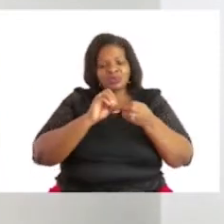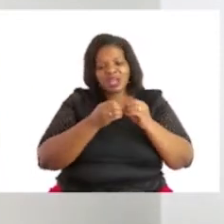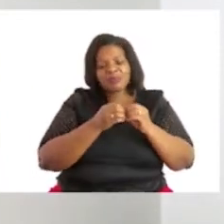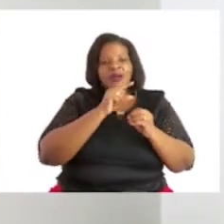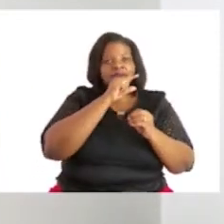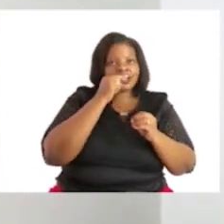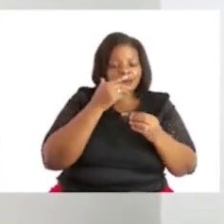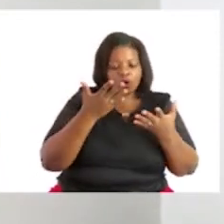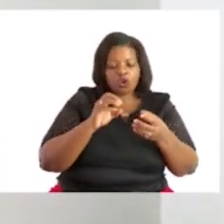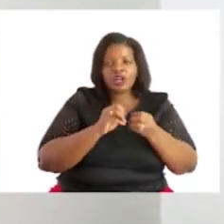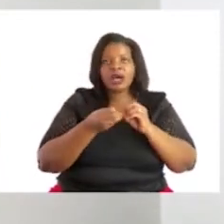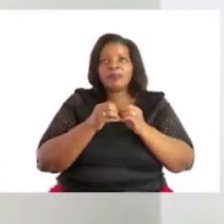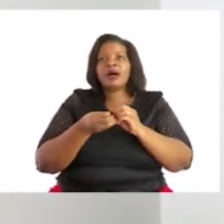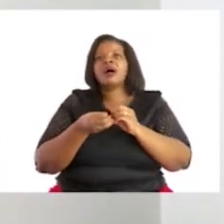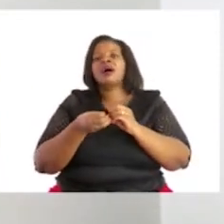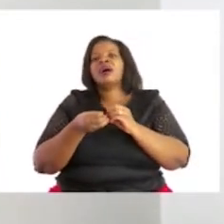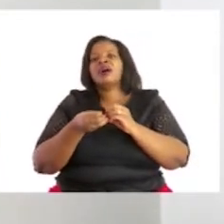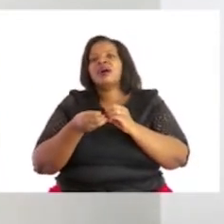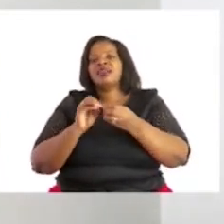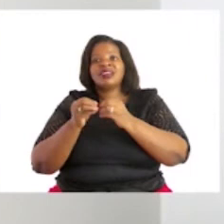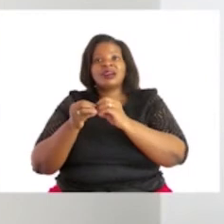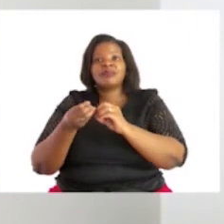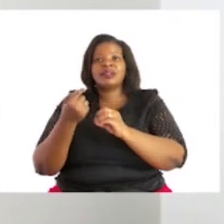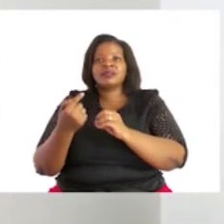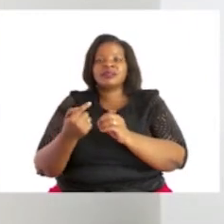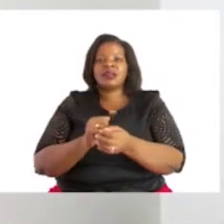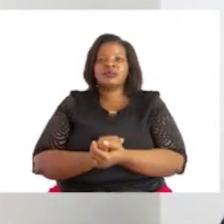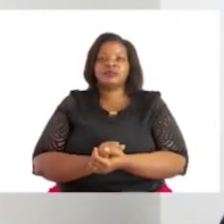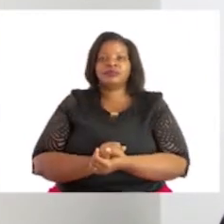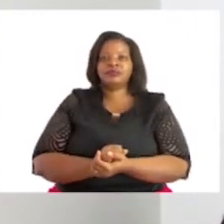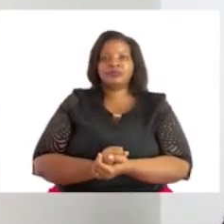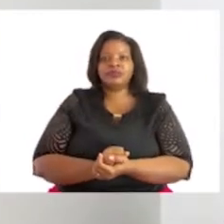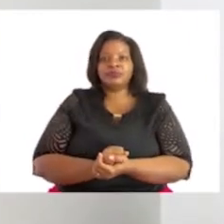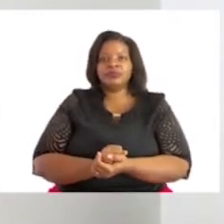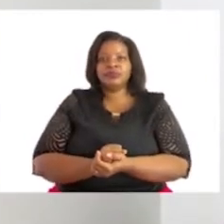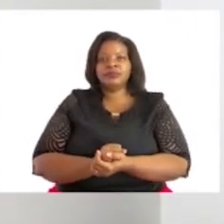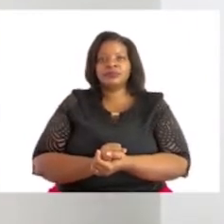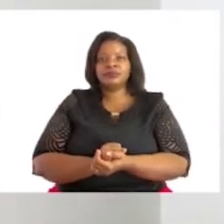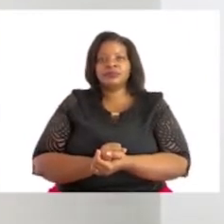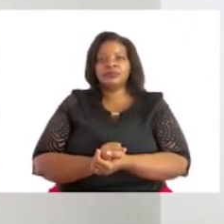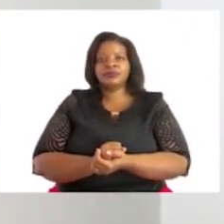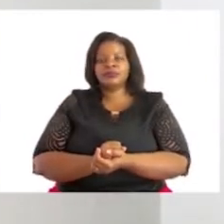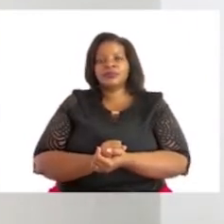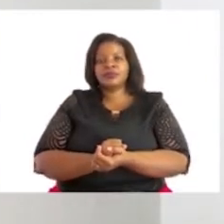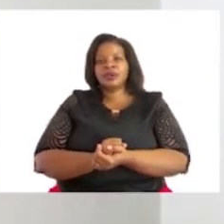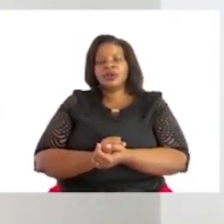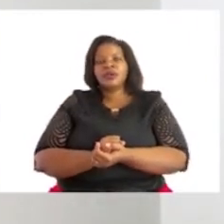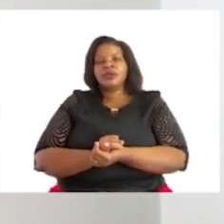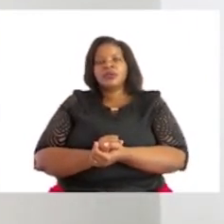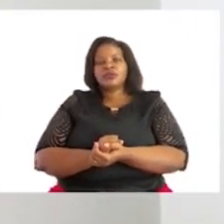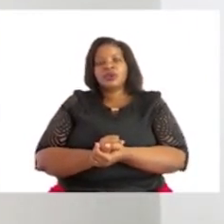difference. That is just the same thing. That is the value. You take a digit,